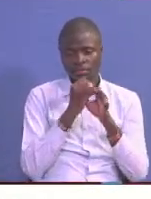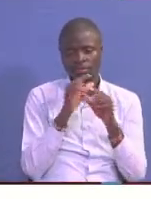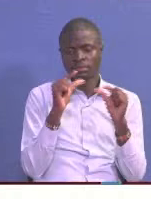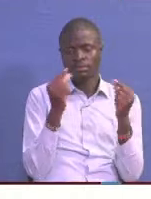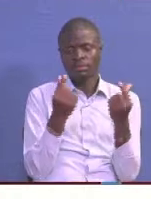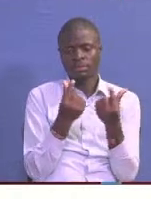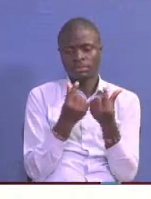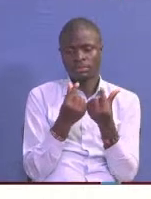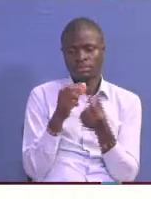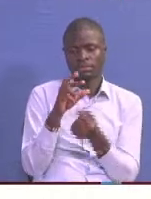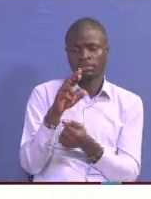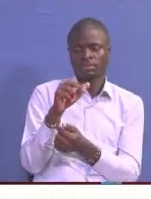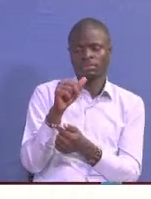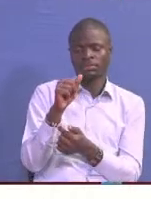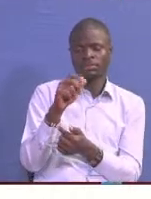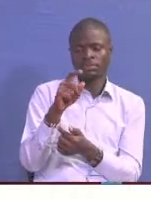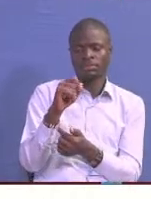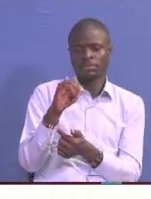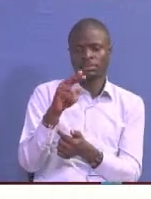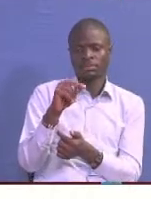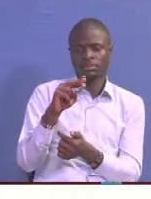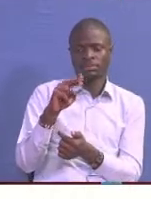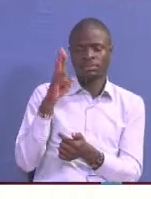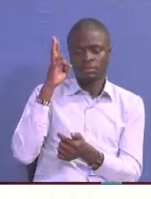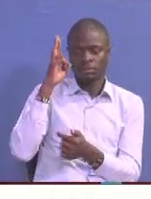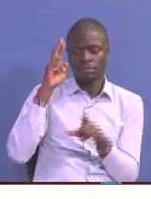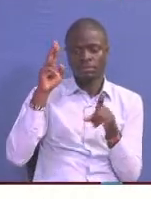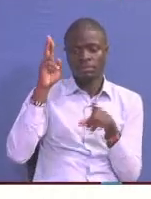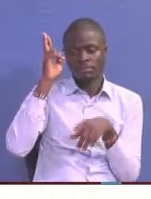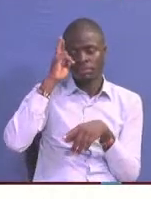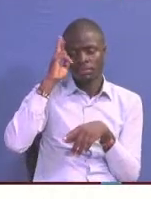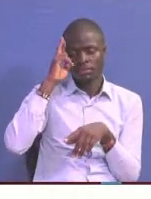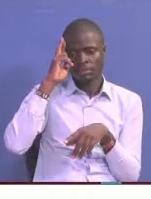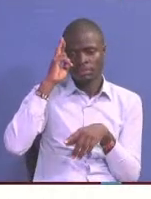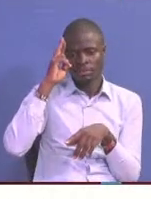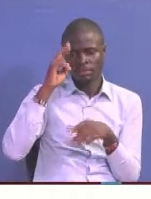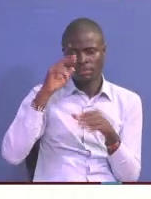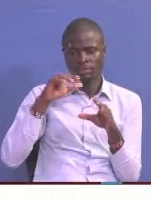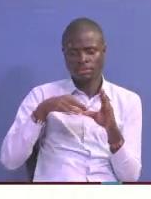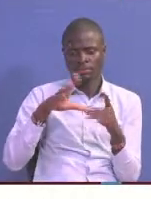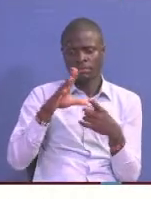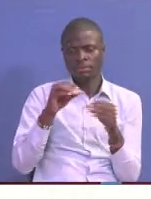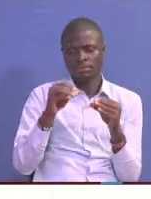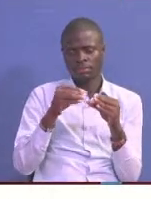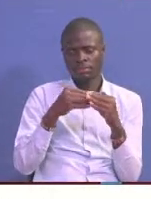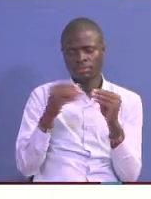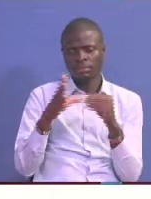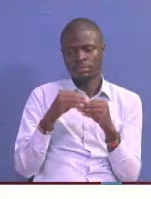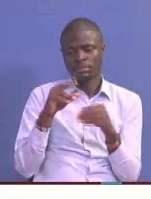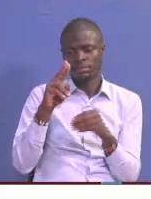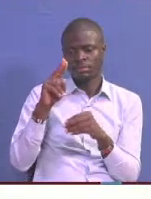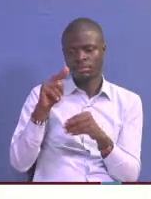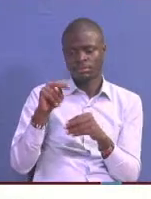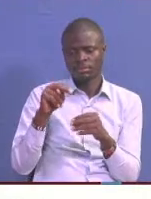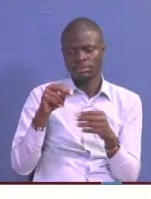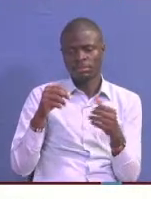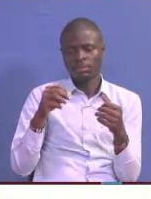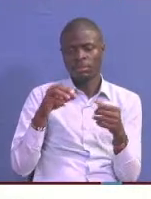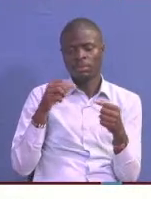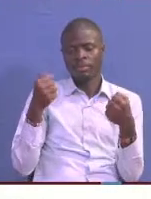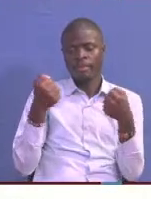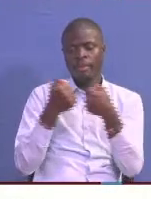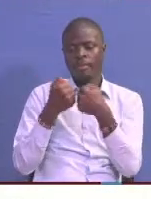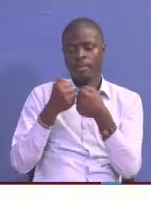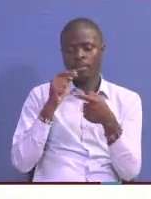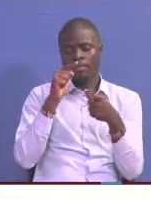ratings, we should also remember that in terms of innovation, there is no war dividing us